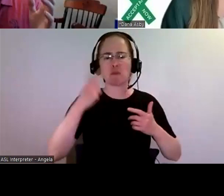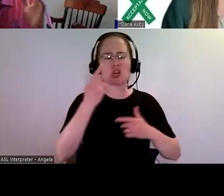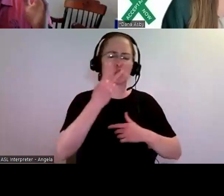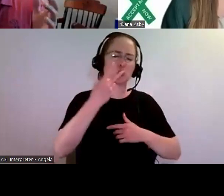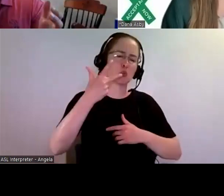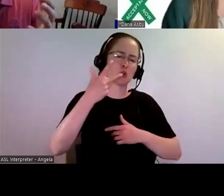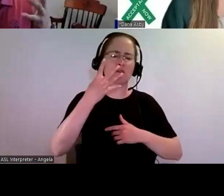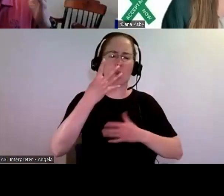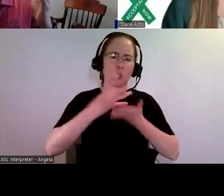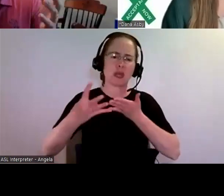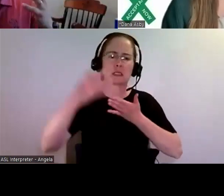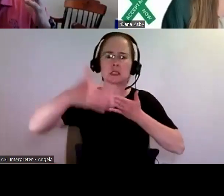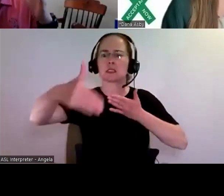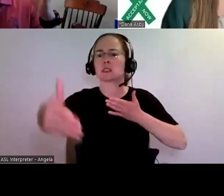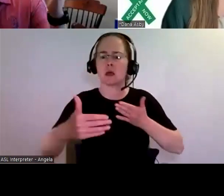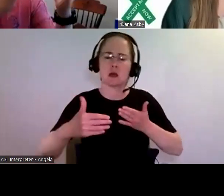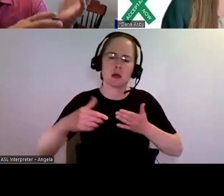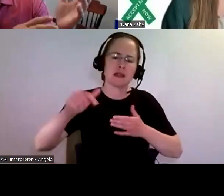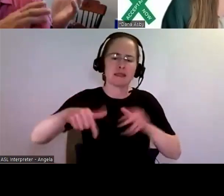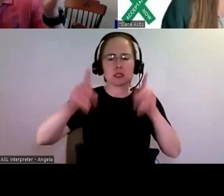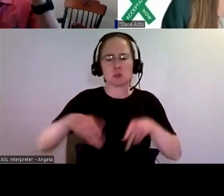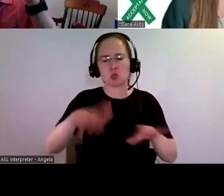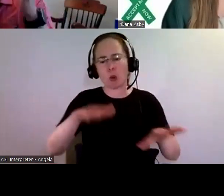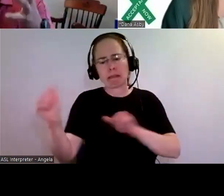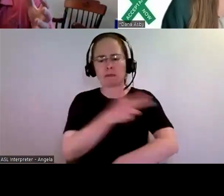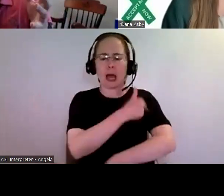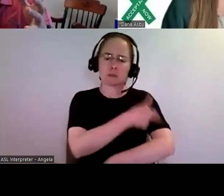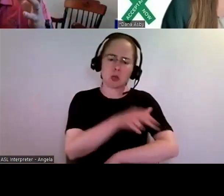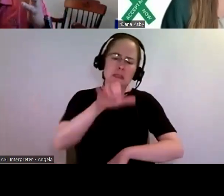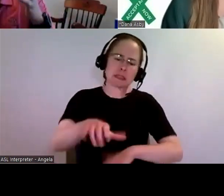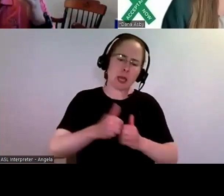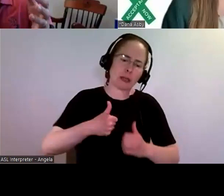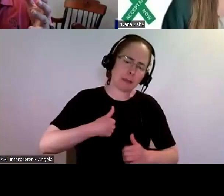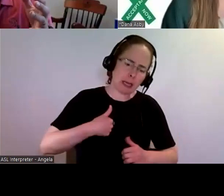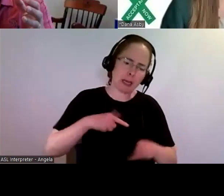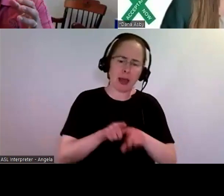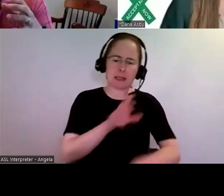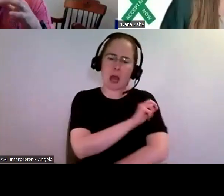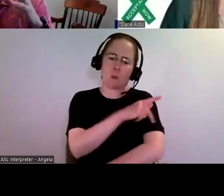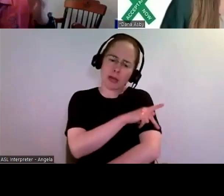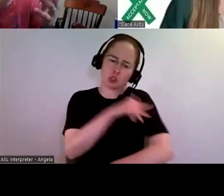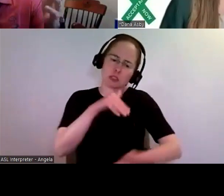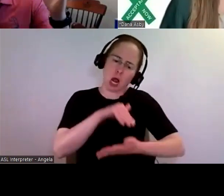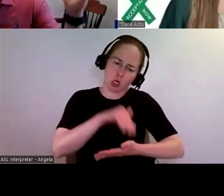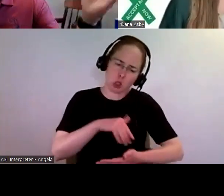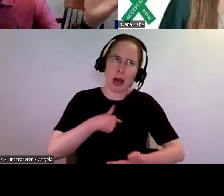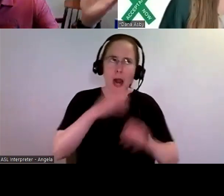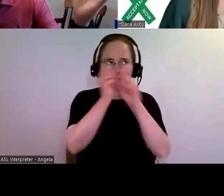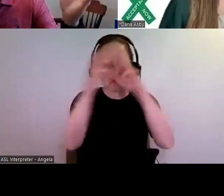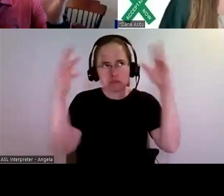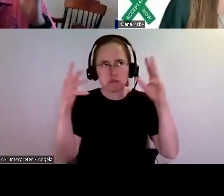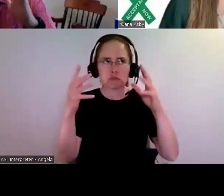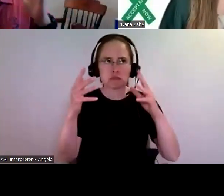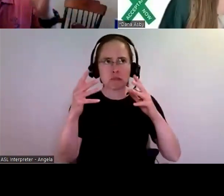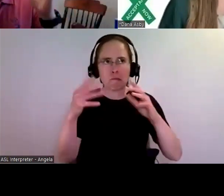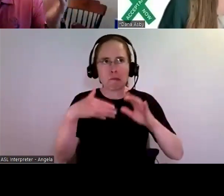3, 4 weeks at a time. I'm probably going to have this person leave the hospital and stay with me as his outpatient doctor. And so I'm thinking way